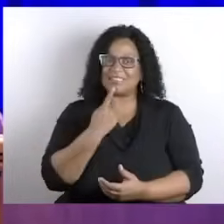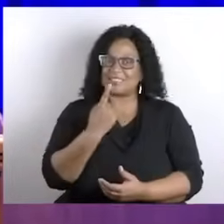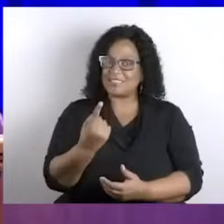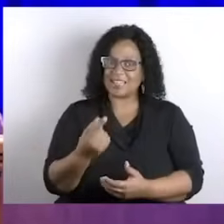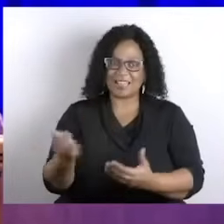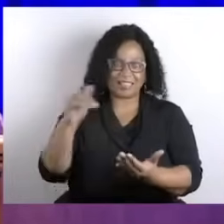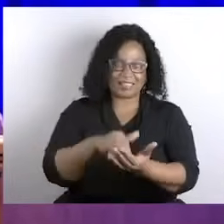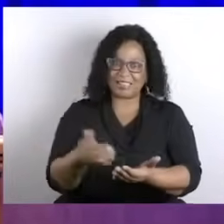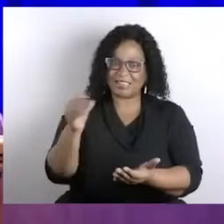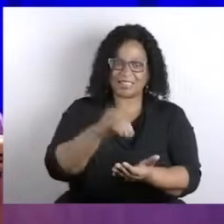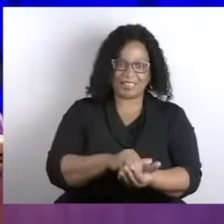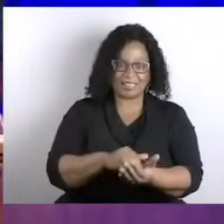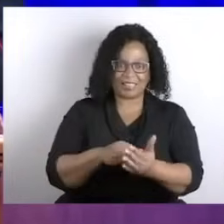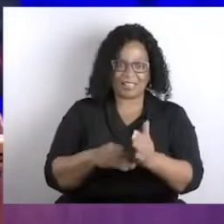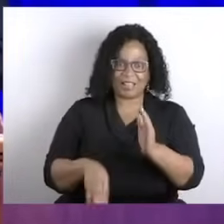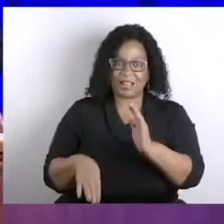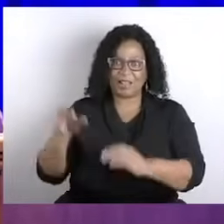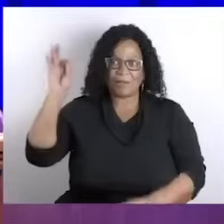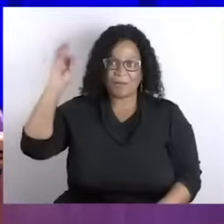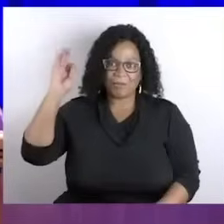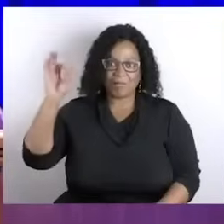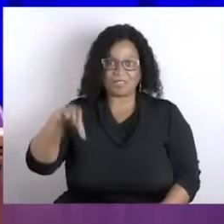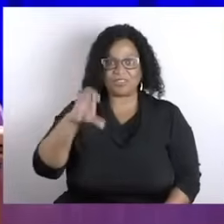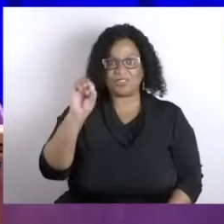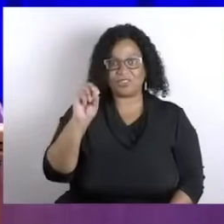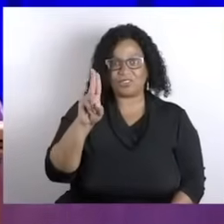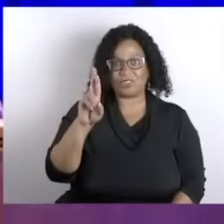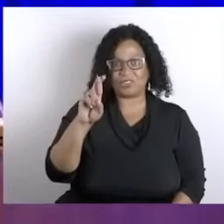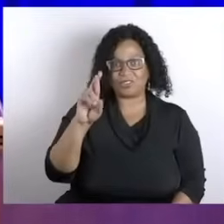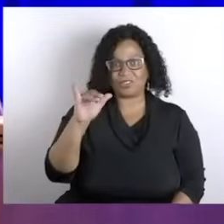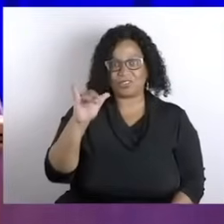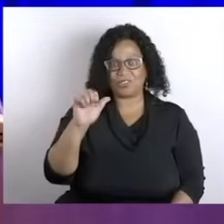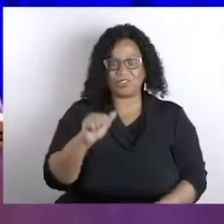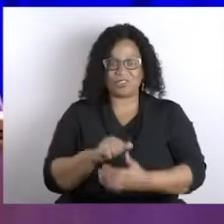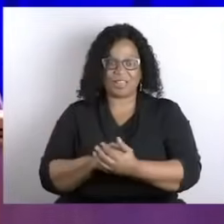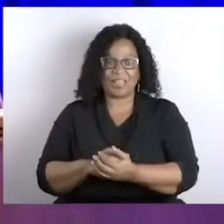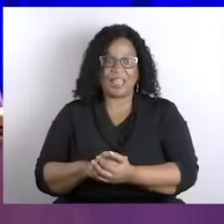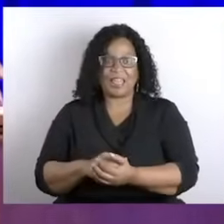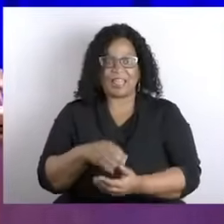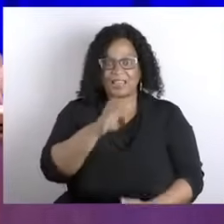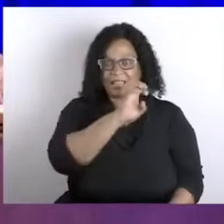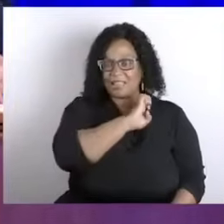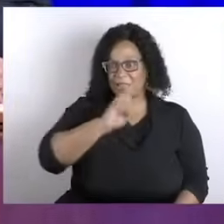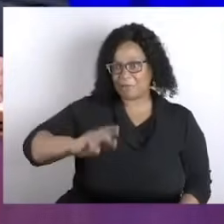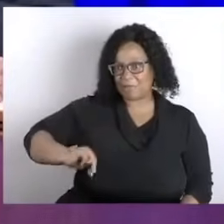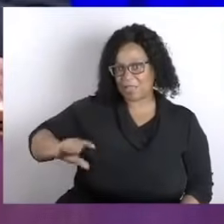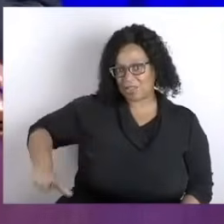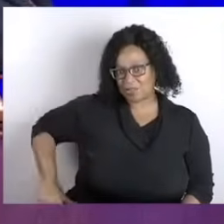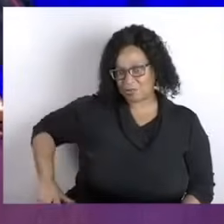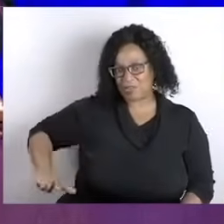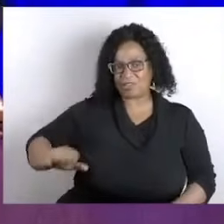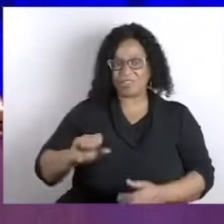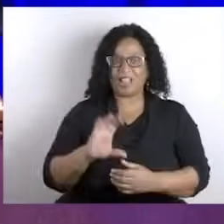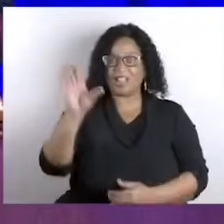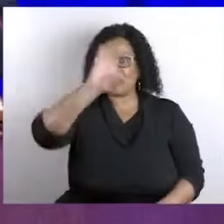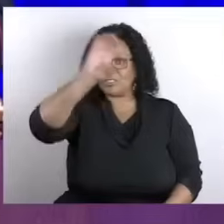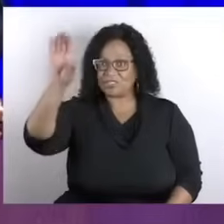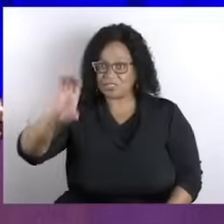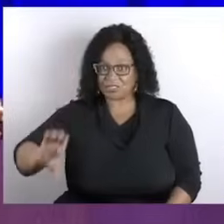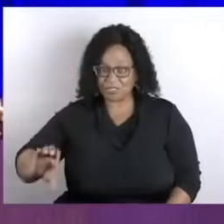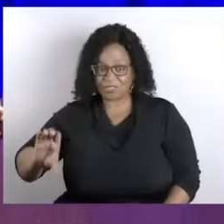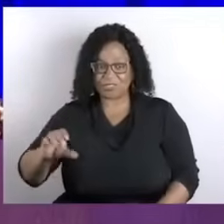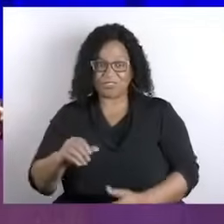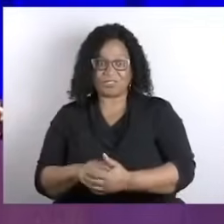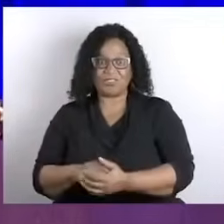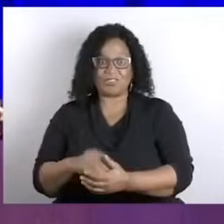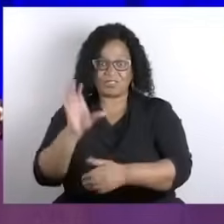my pastor told me, my father in the ministry, Pastor L.K. Curry from Emmanuel Baptist Church, 8301 South Damon Avenue, Chicago, Illinois, 60620. Dr. L.K. Curry was my pastor. He